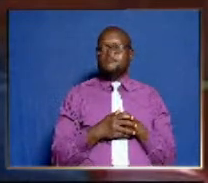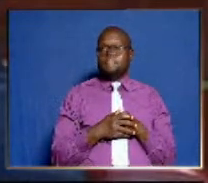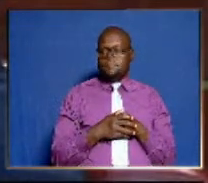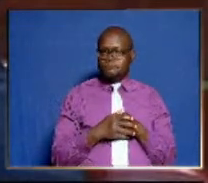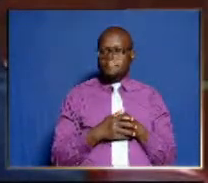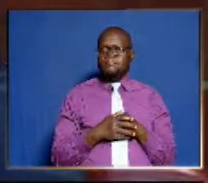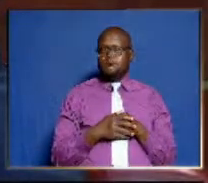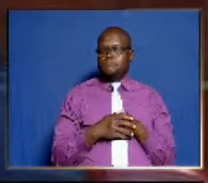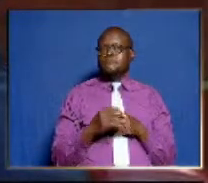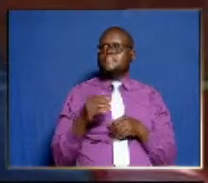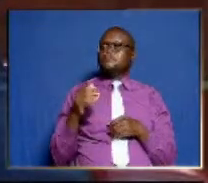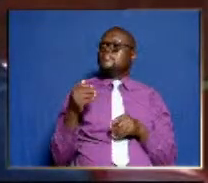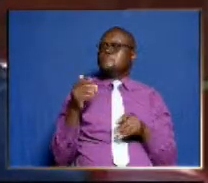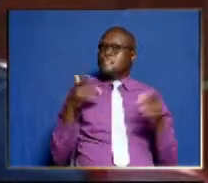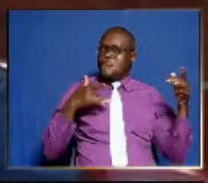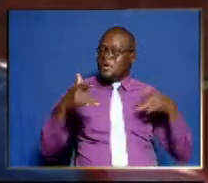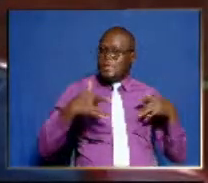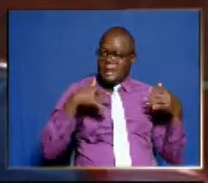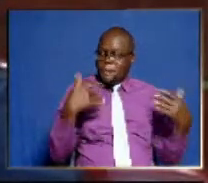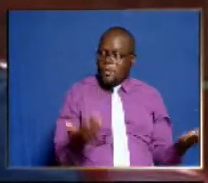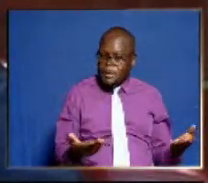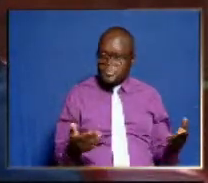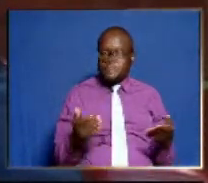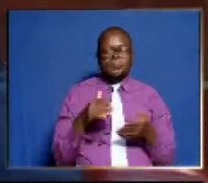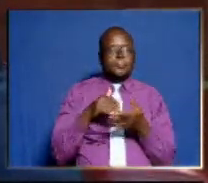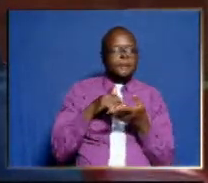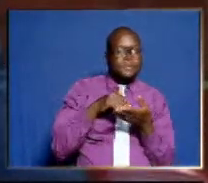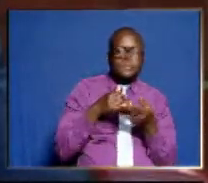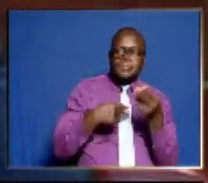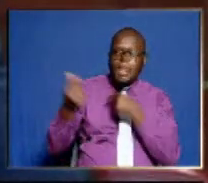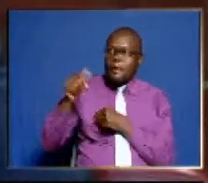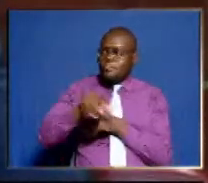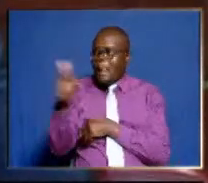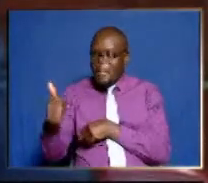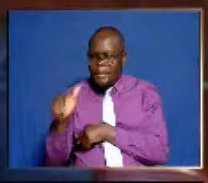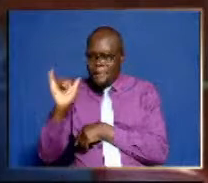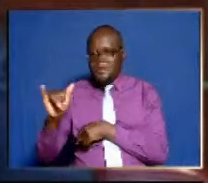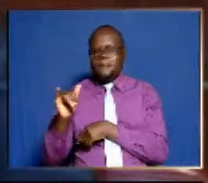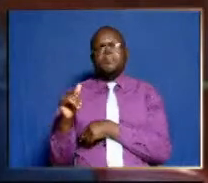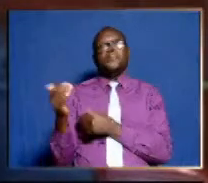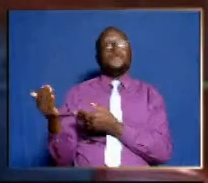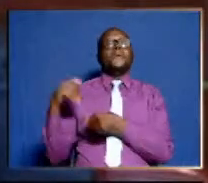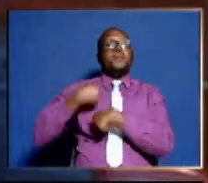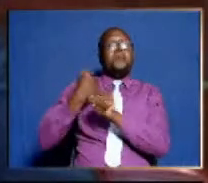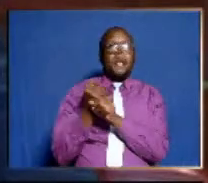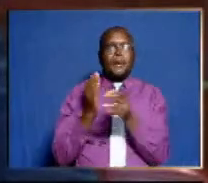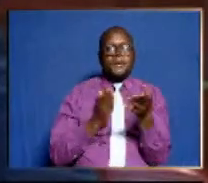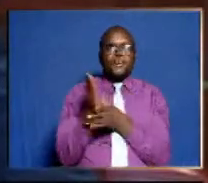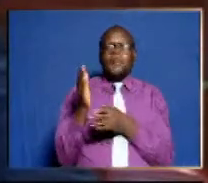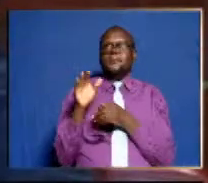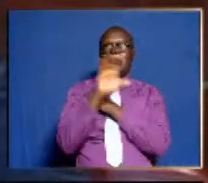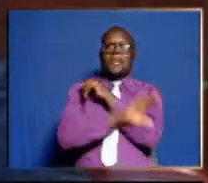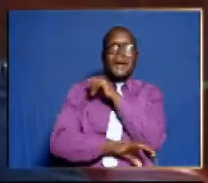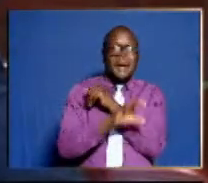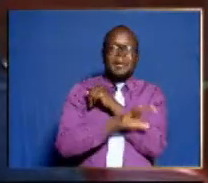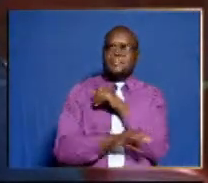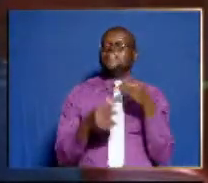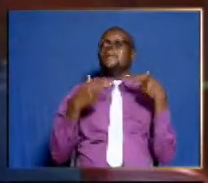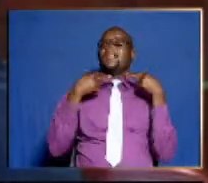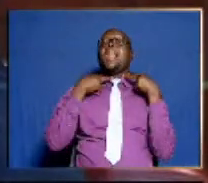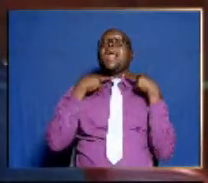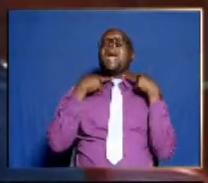side constraint pertaining to exports, and this may severely constrain the country's export